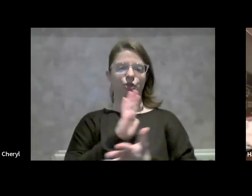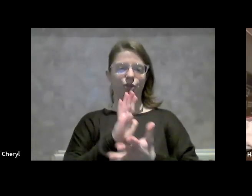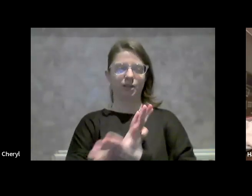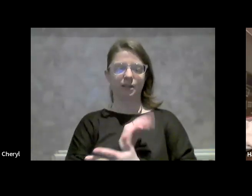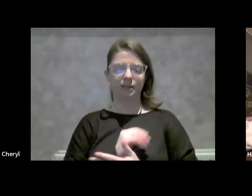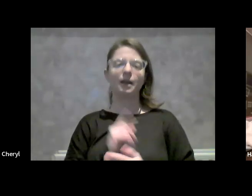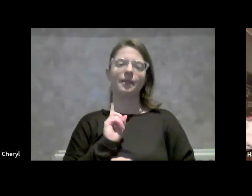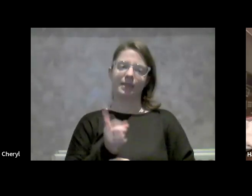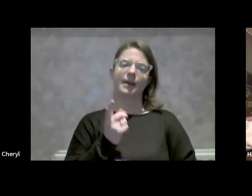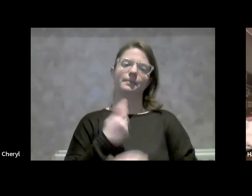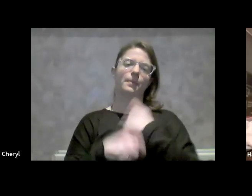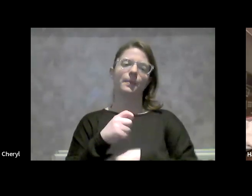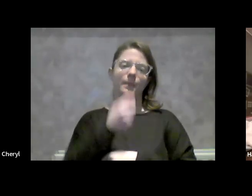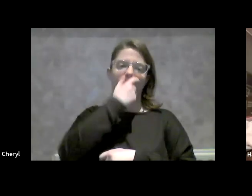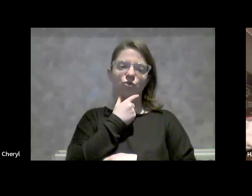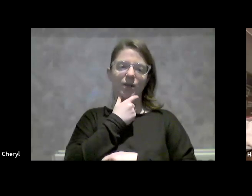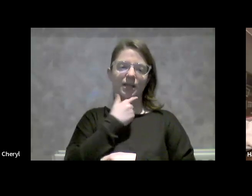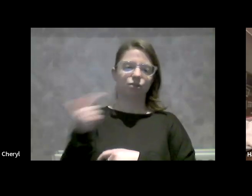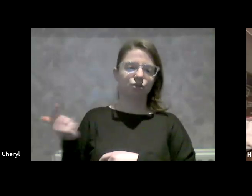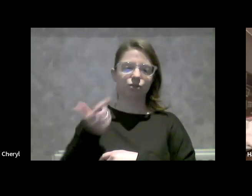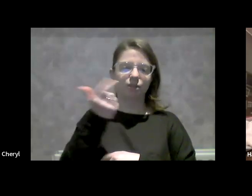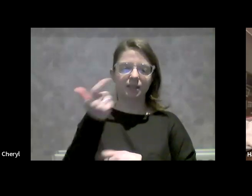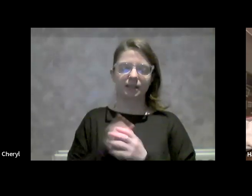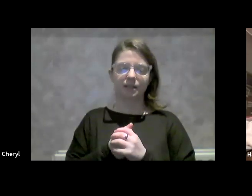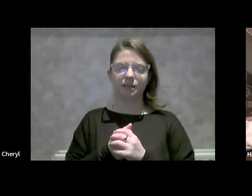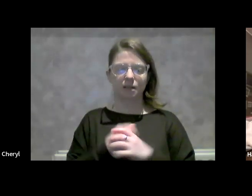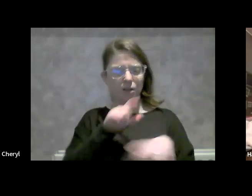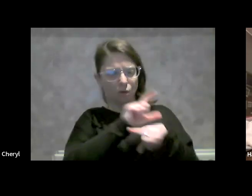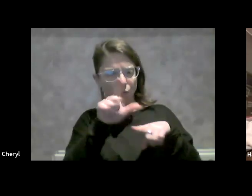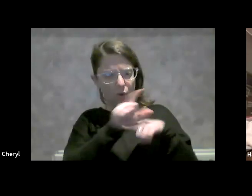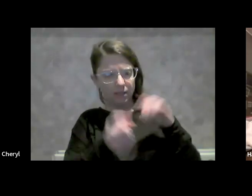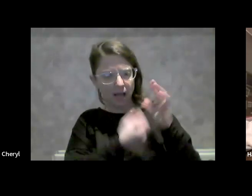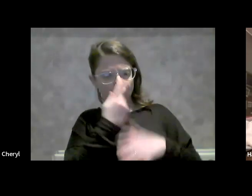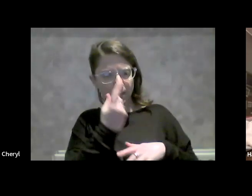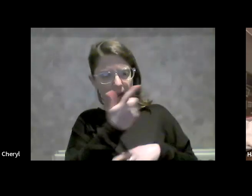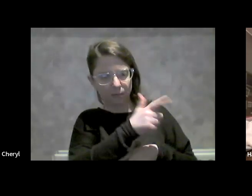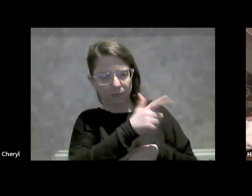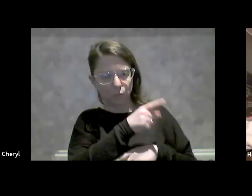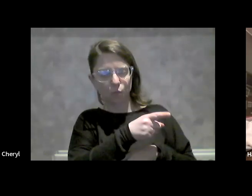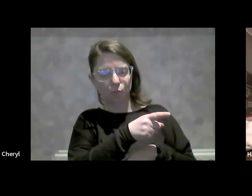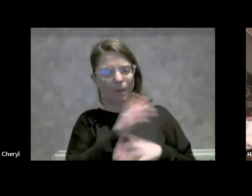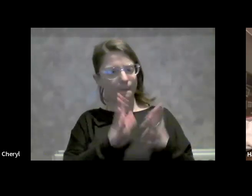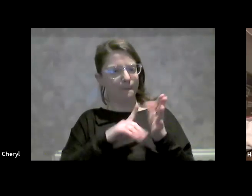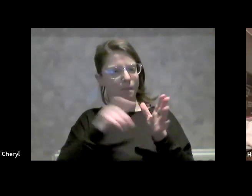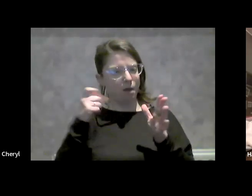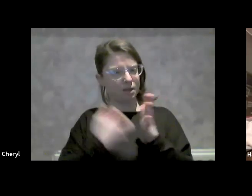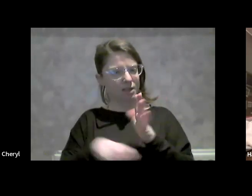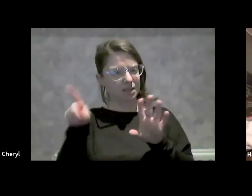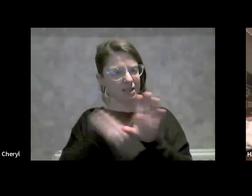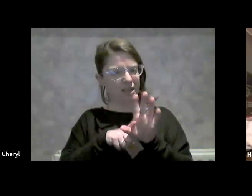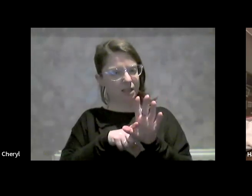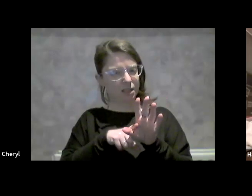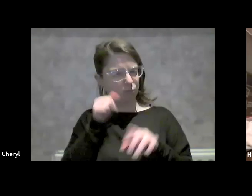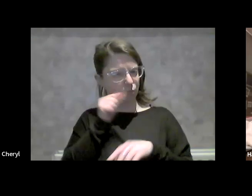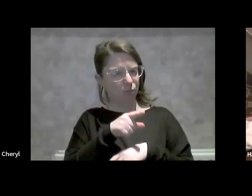thus began my drag journey. I saw a little course happening in Liverpool, which Marcy, I don't know if you heard about